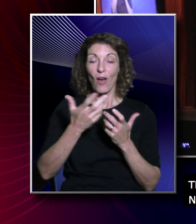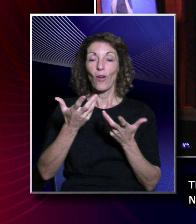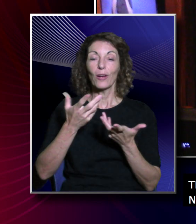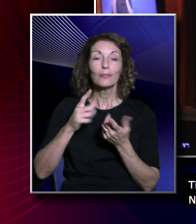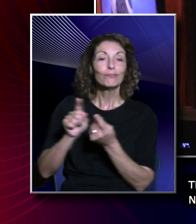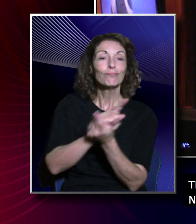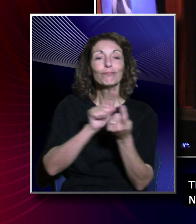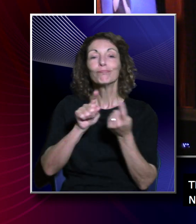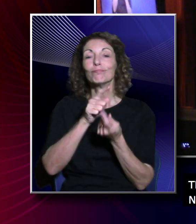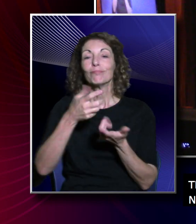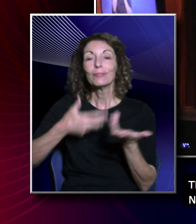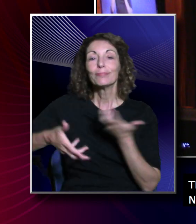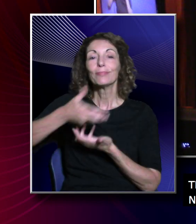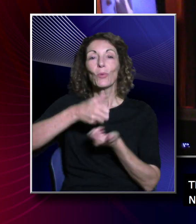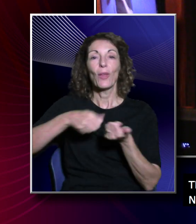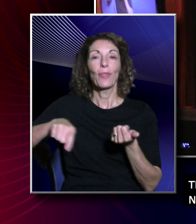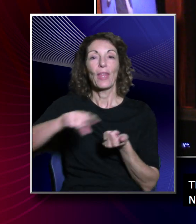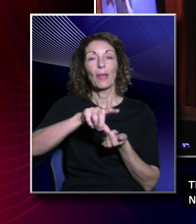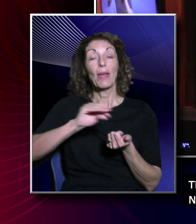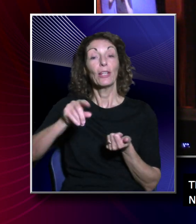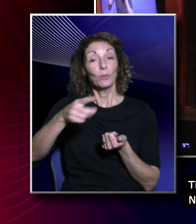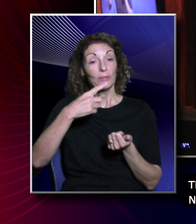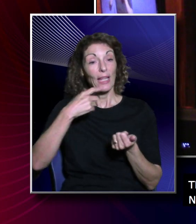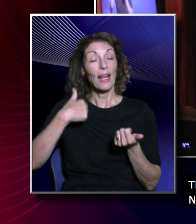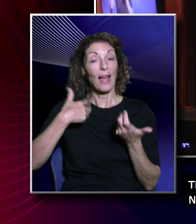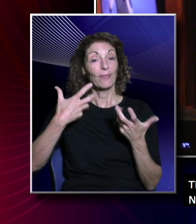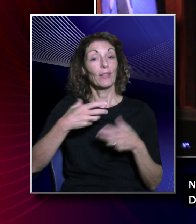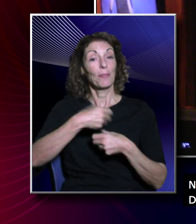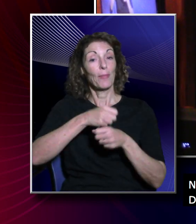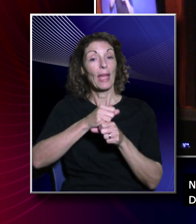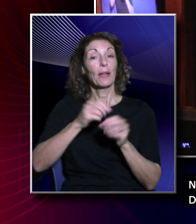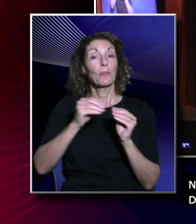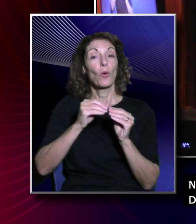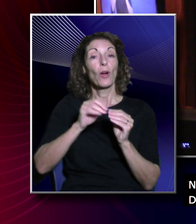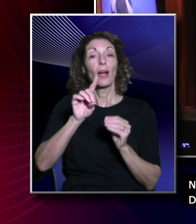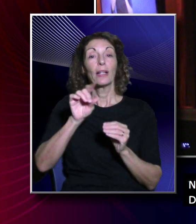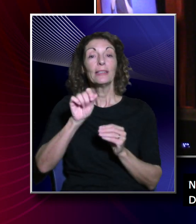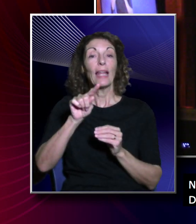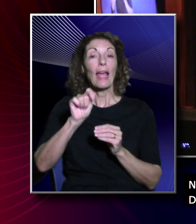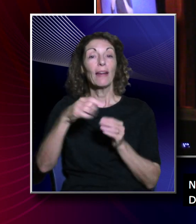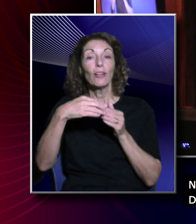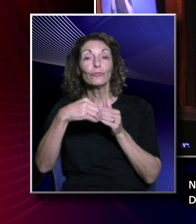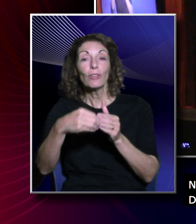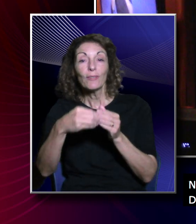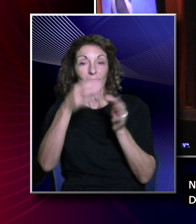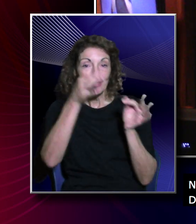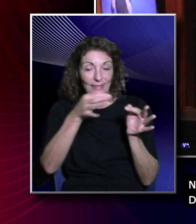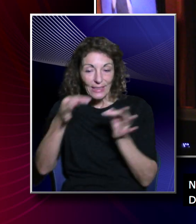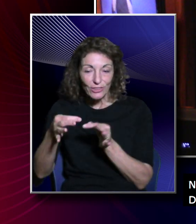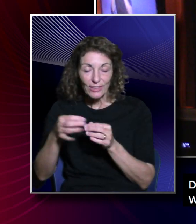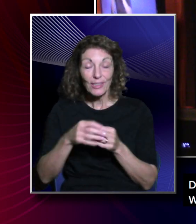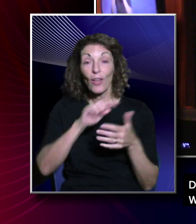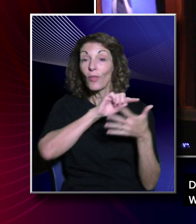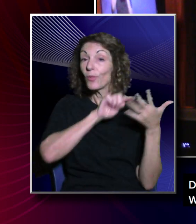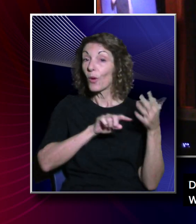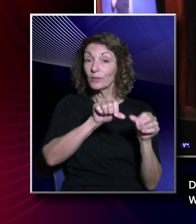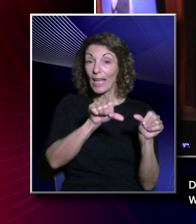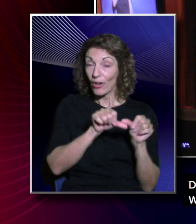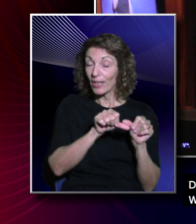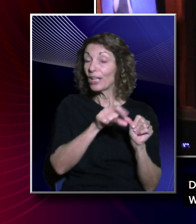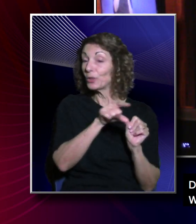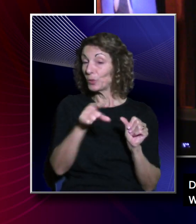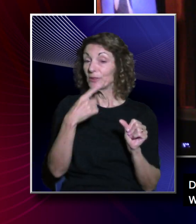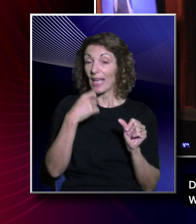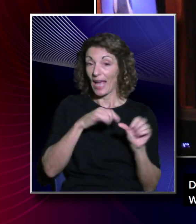I'm making more data-driven decisions. So these are areas I'm doing well, according to you.